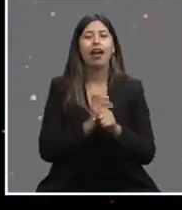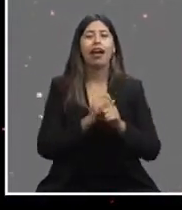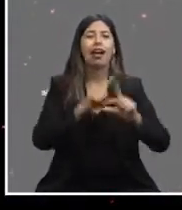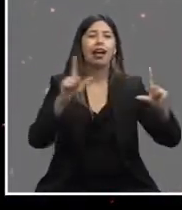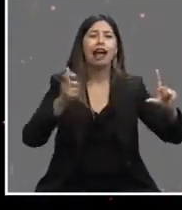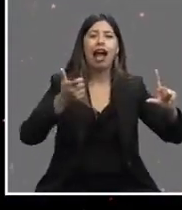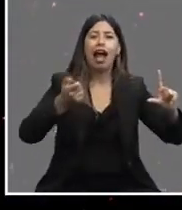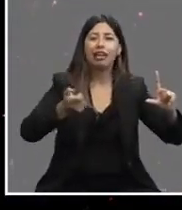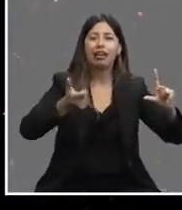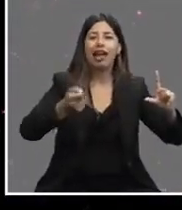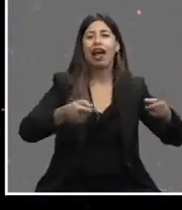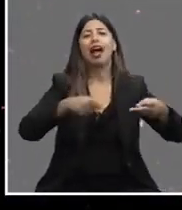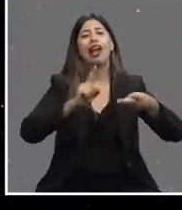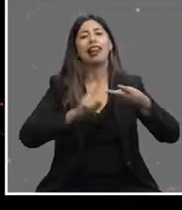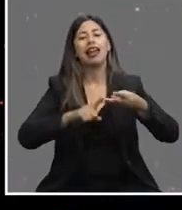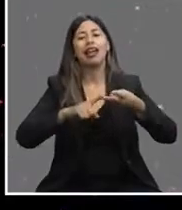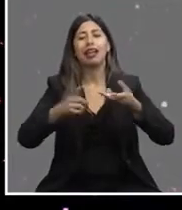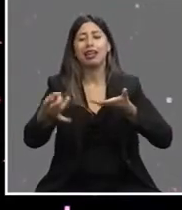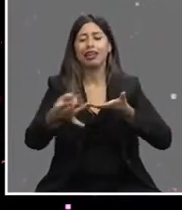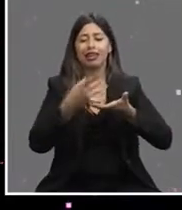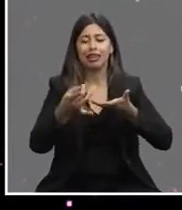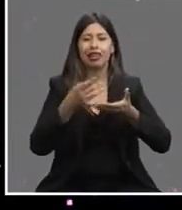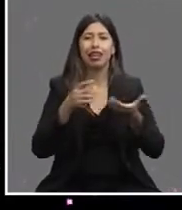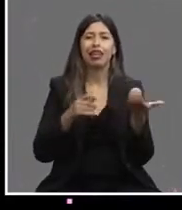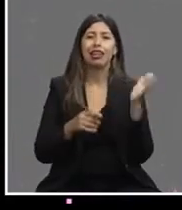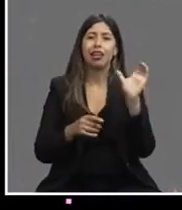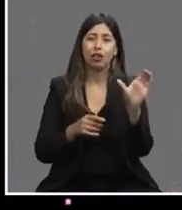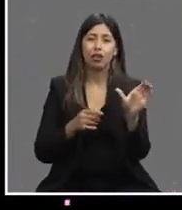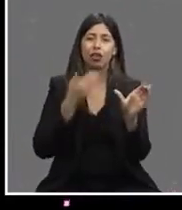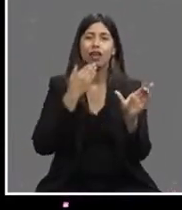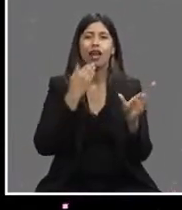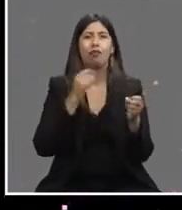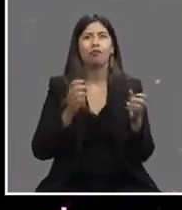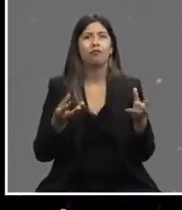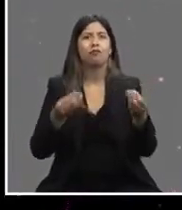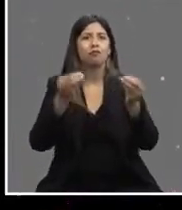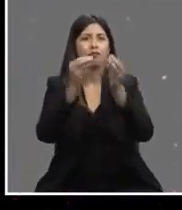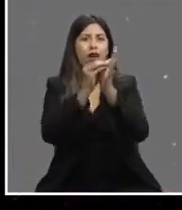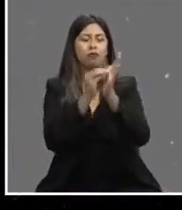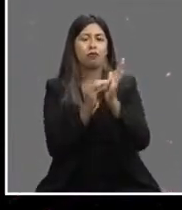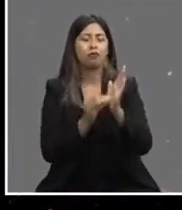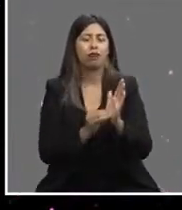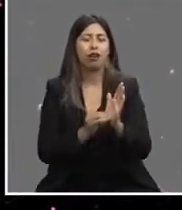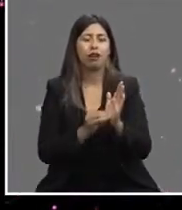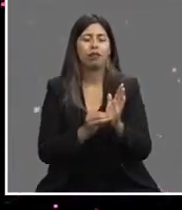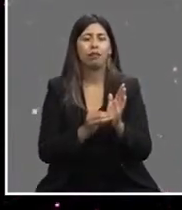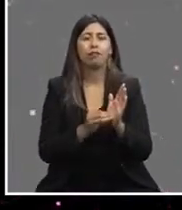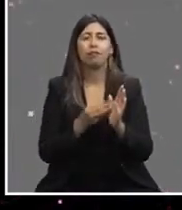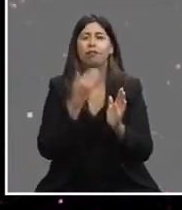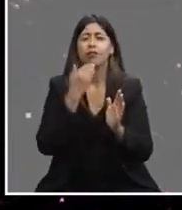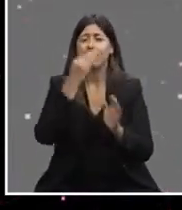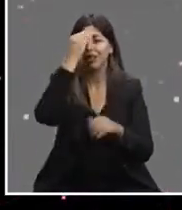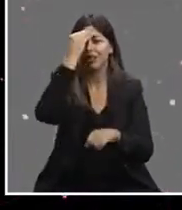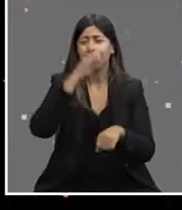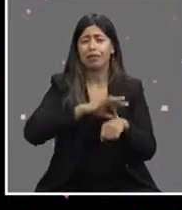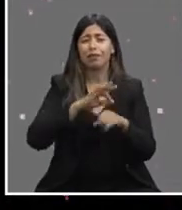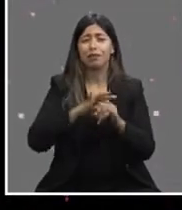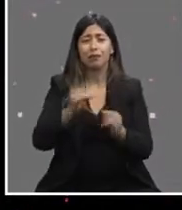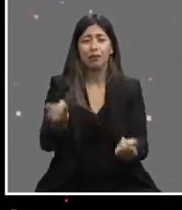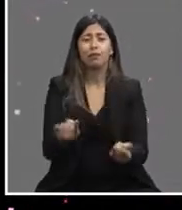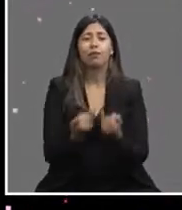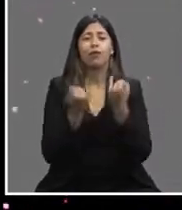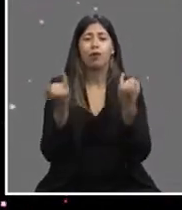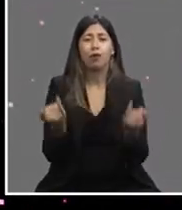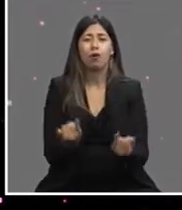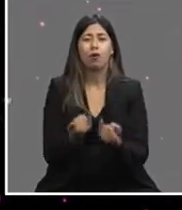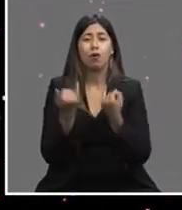become one of infobesity, a pathology of information gorging that has turned into an addiction. We are